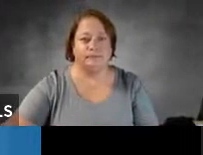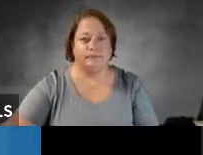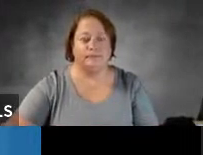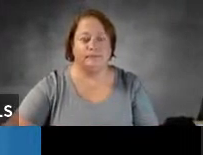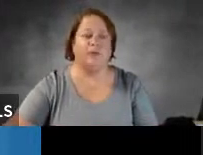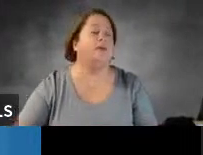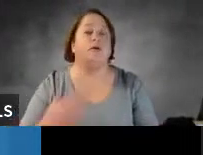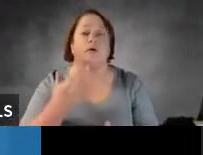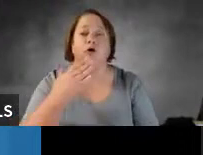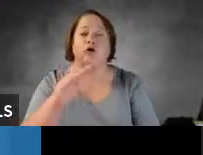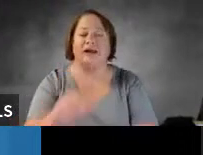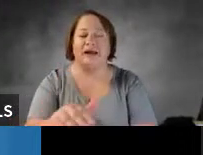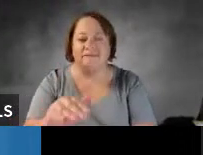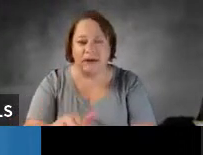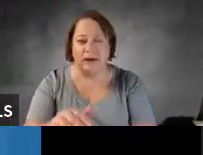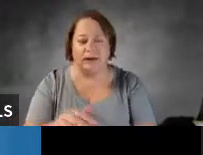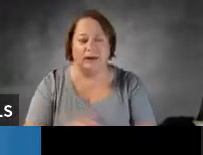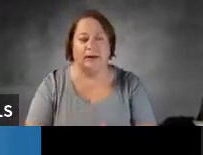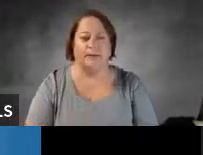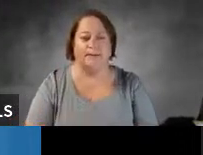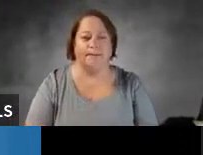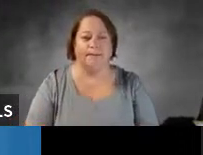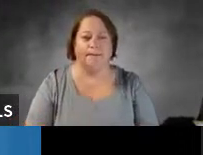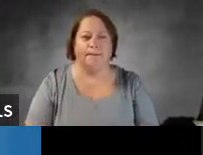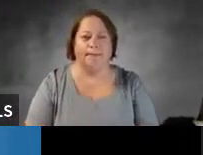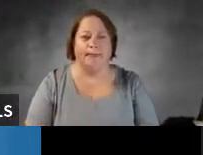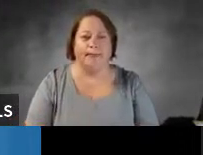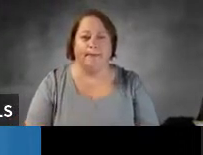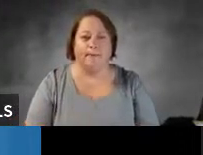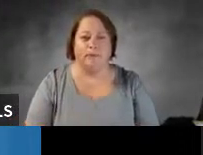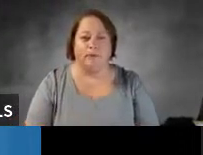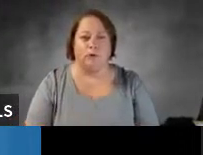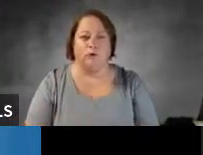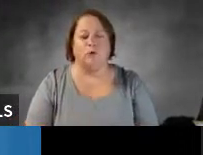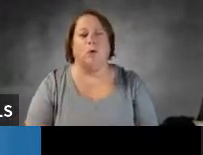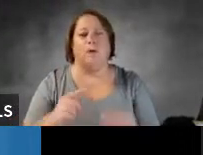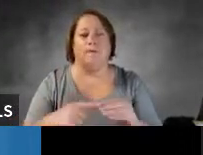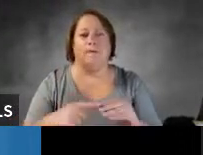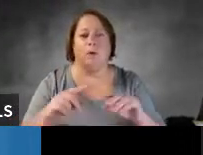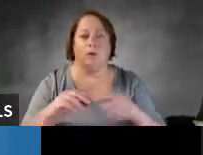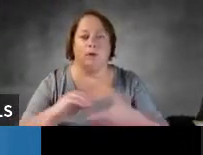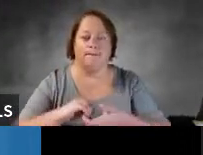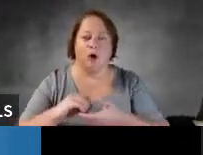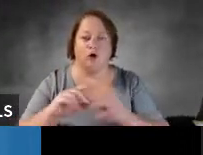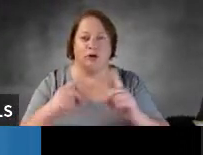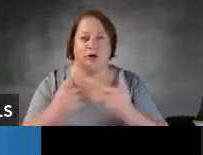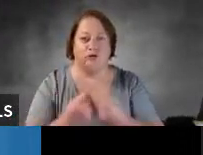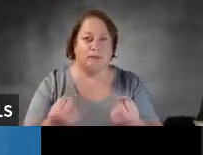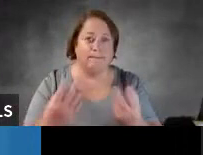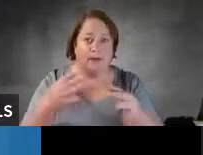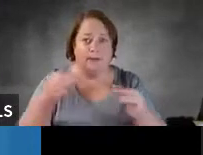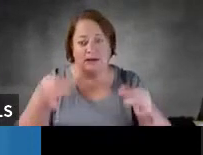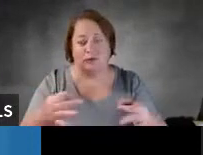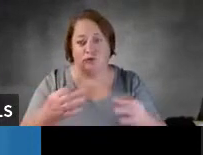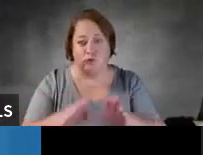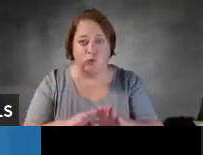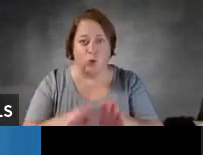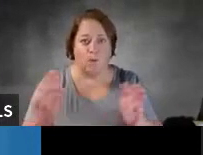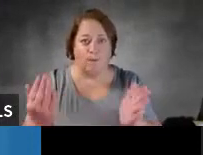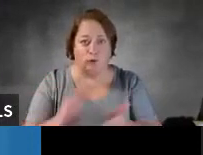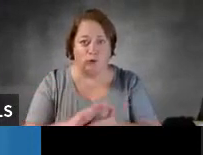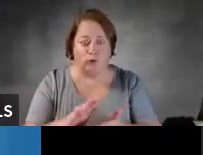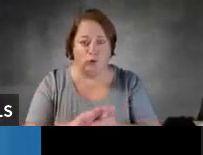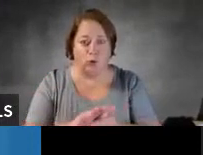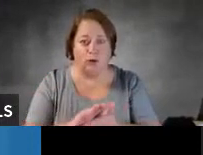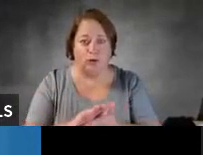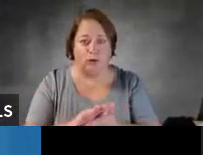Good afternoon. Good evening, I'm sorry. And so with regards to partner districts, many have made the decision to reopen schools